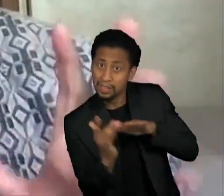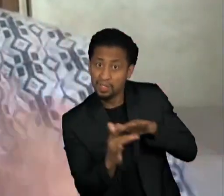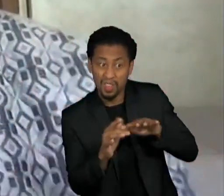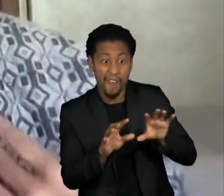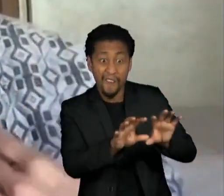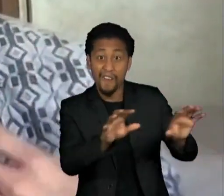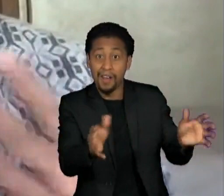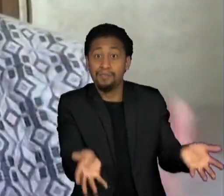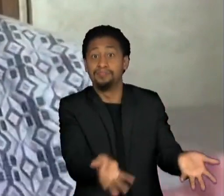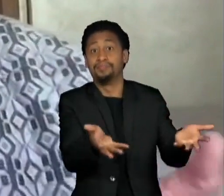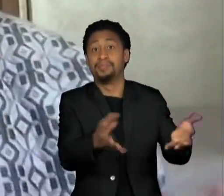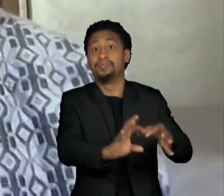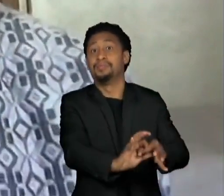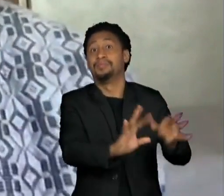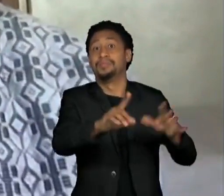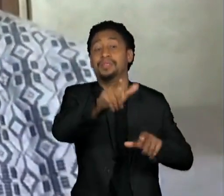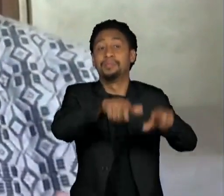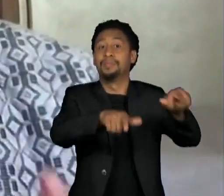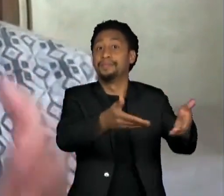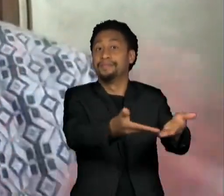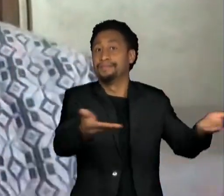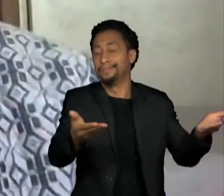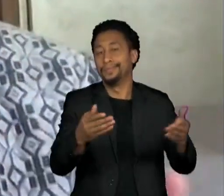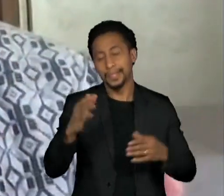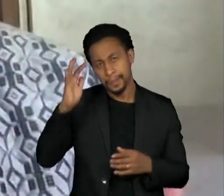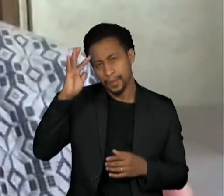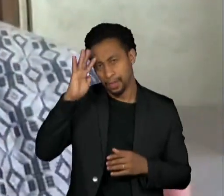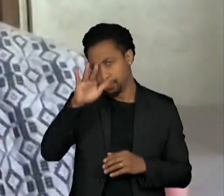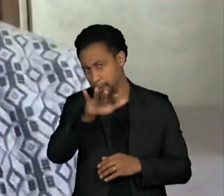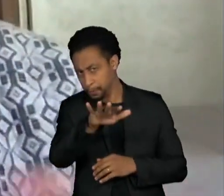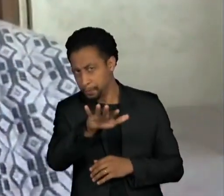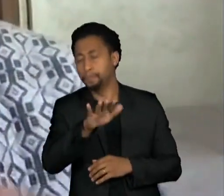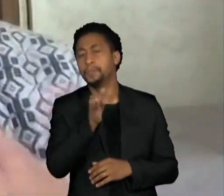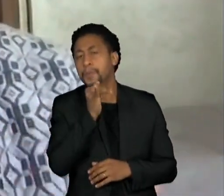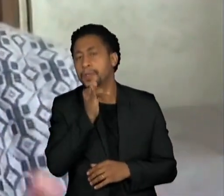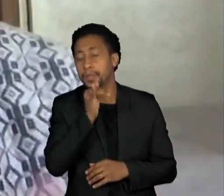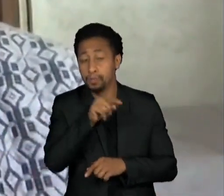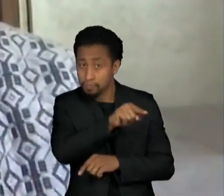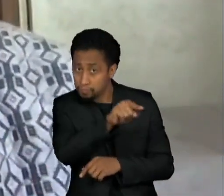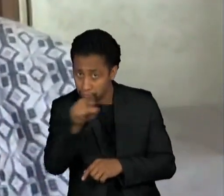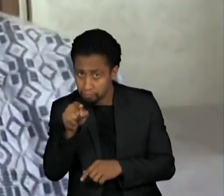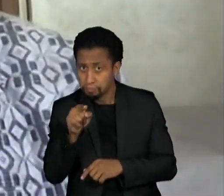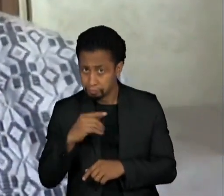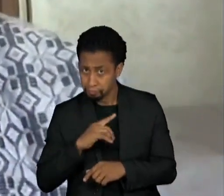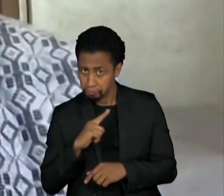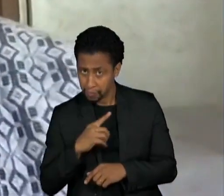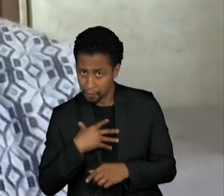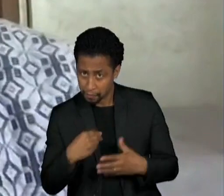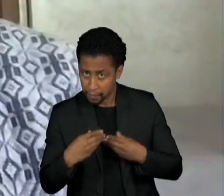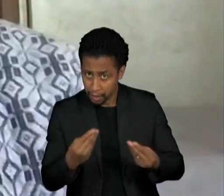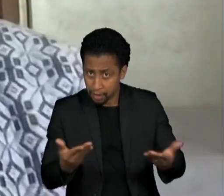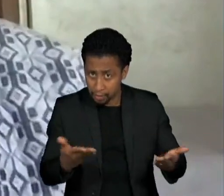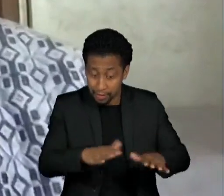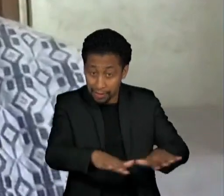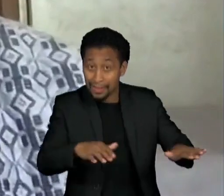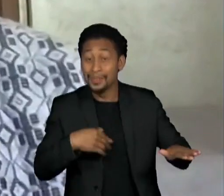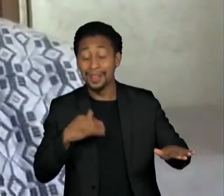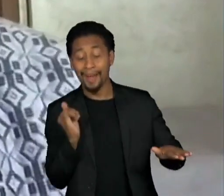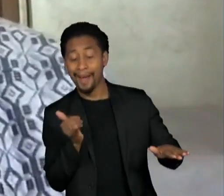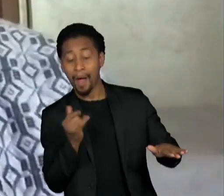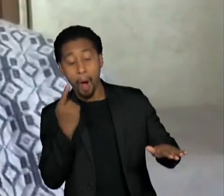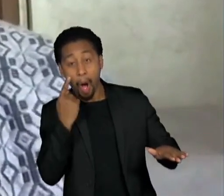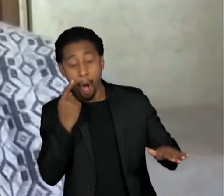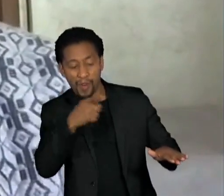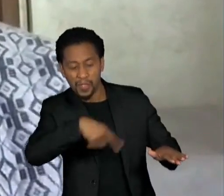platforms. So think about it like this. It's almost like if you have kids, you tell your kids, lie, I'll